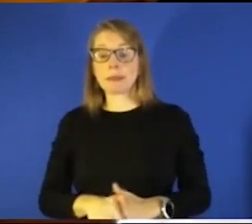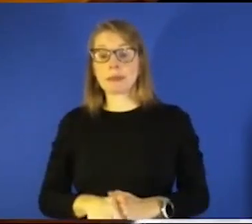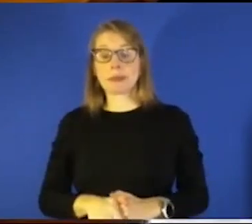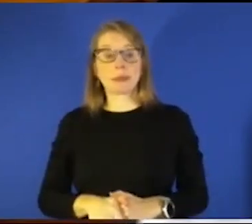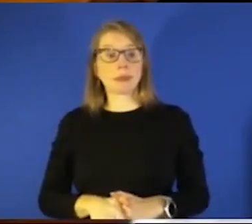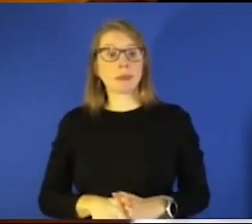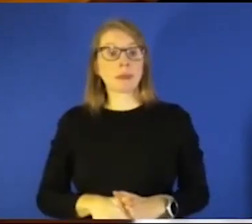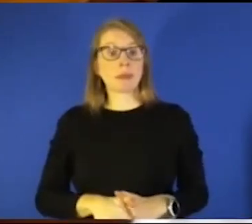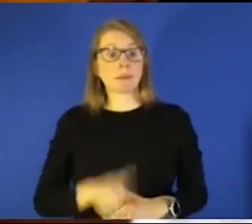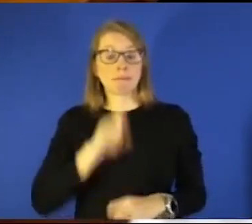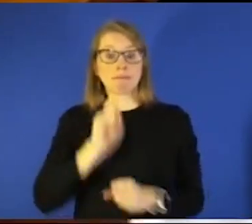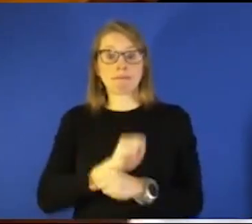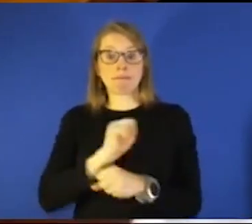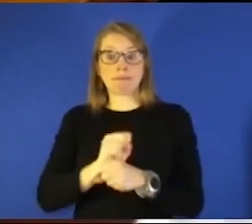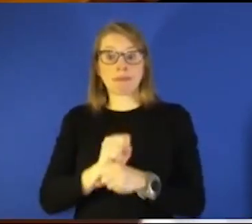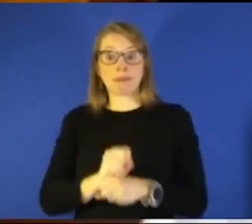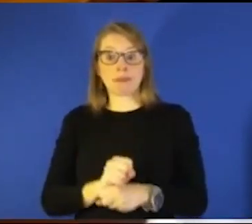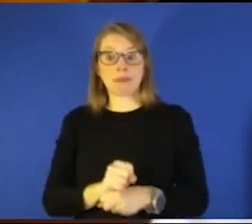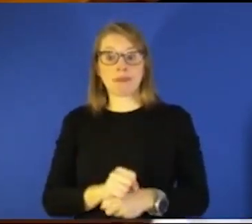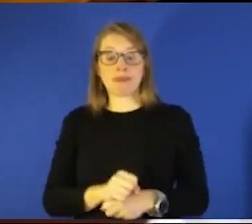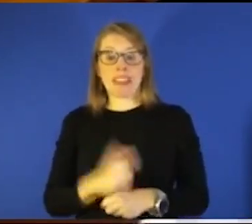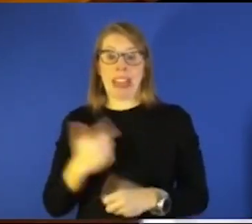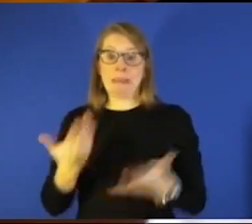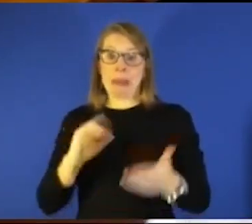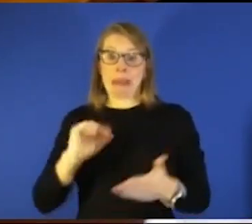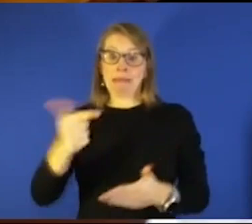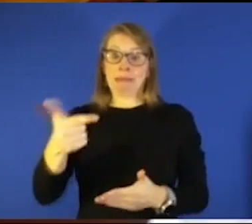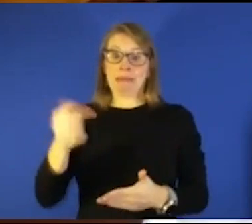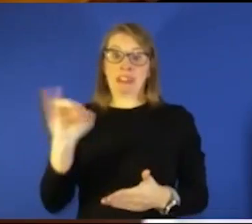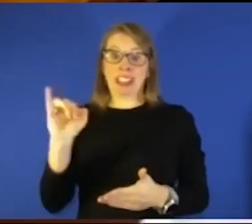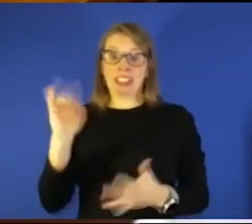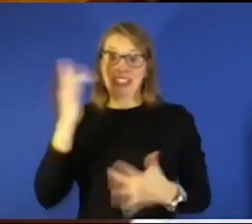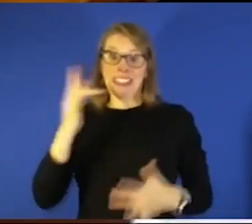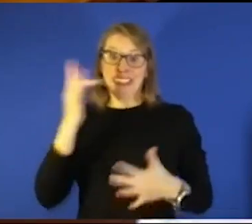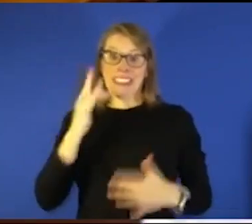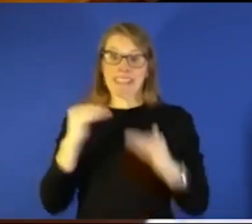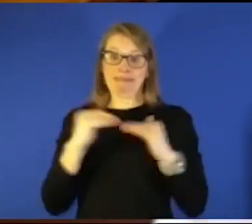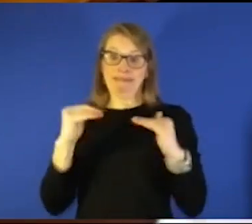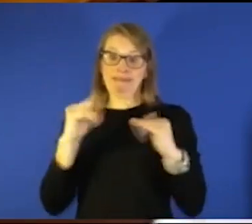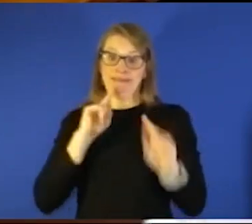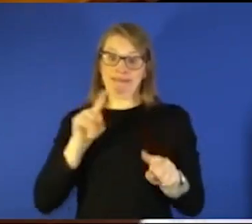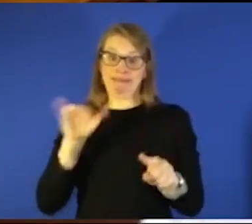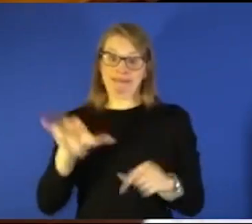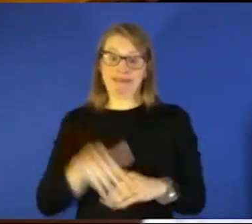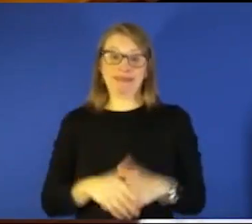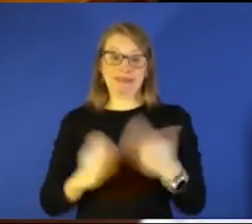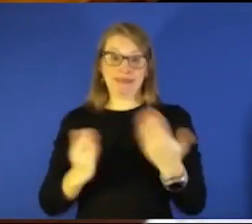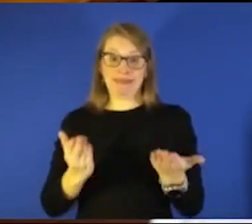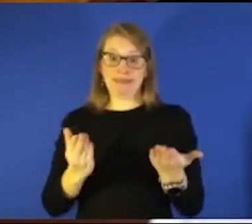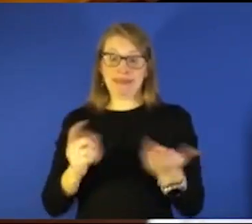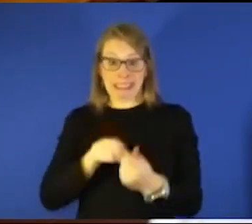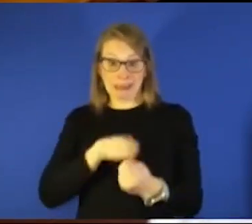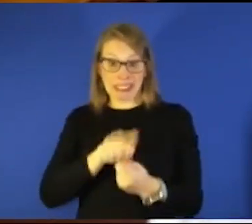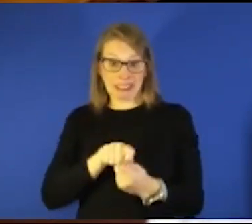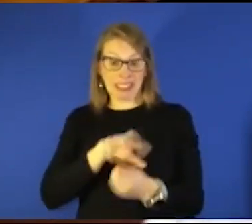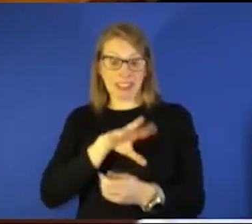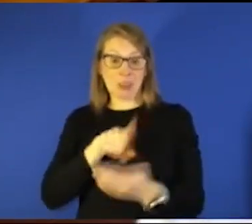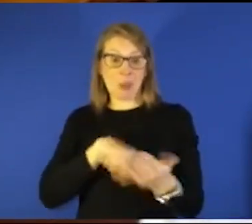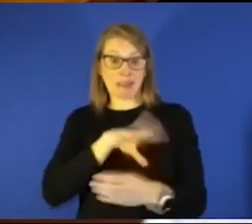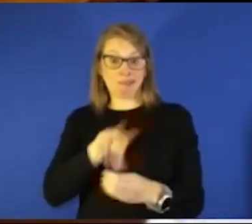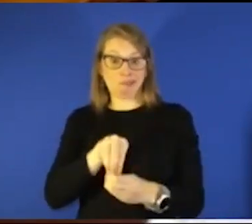Well, I actually may yield to one of my infectious disease colleagues to answer that. So, yeah, the specifics of what's